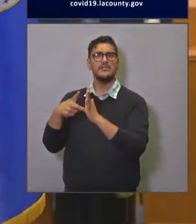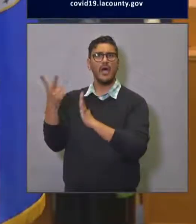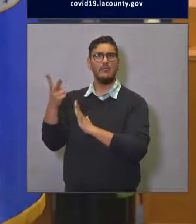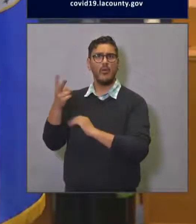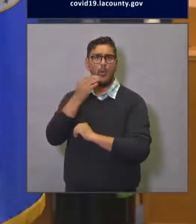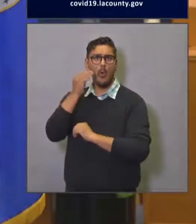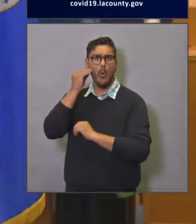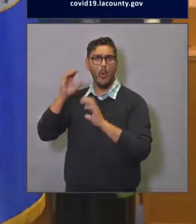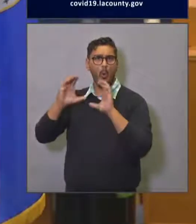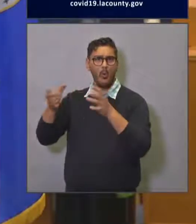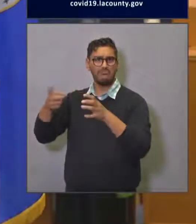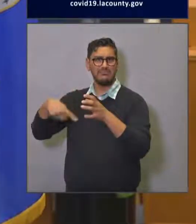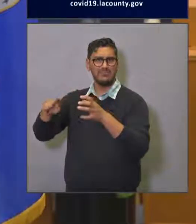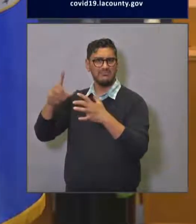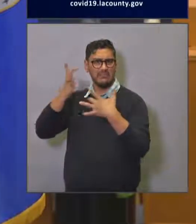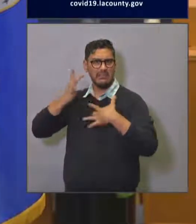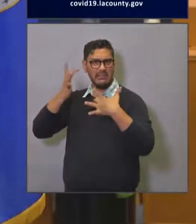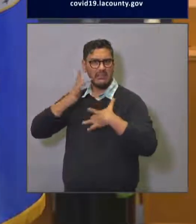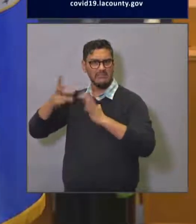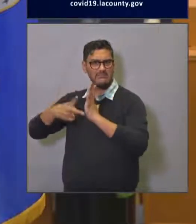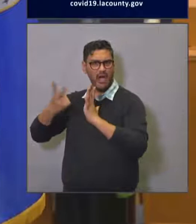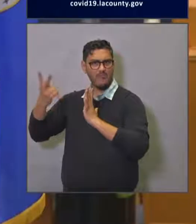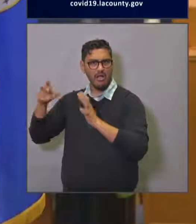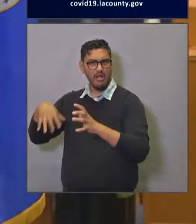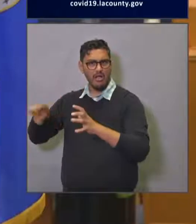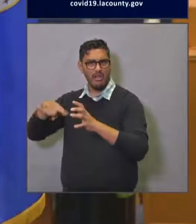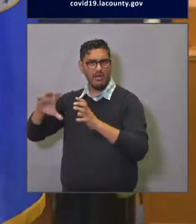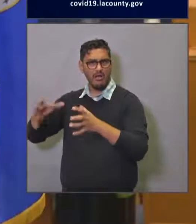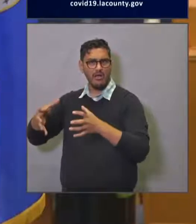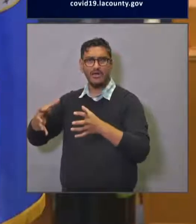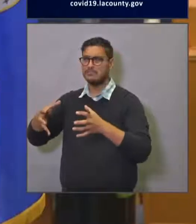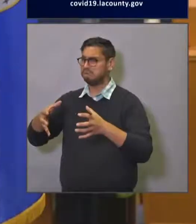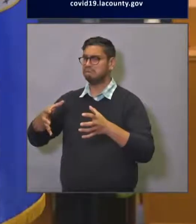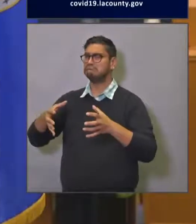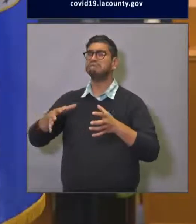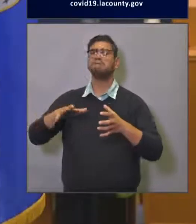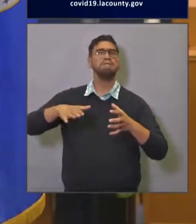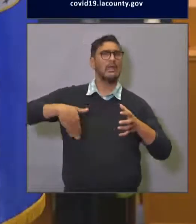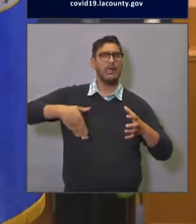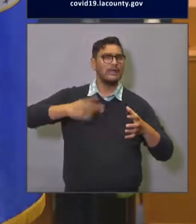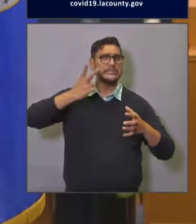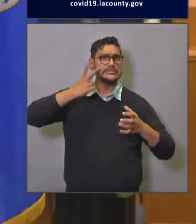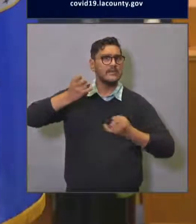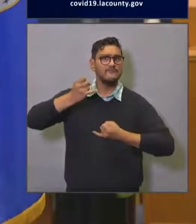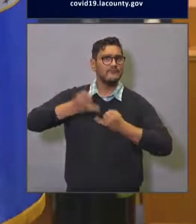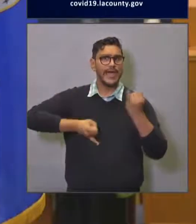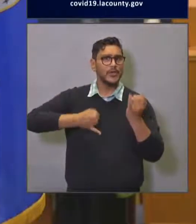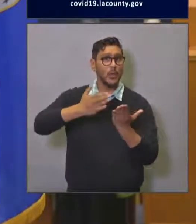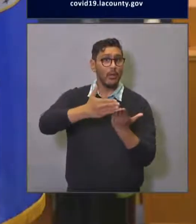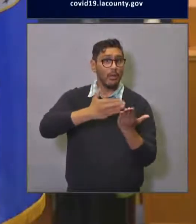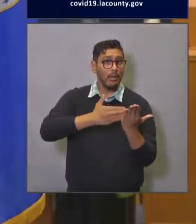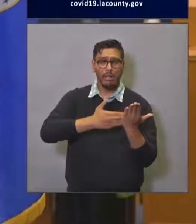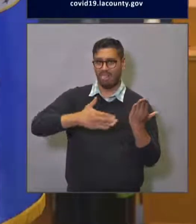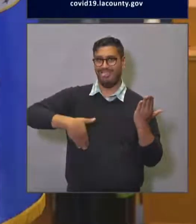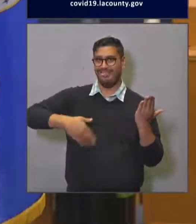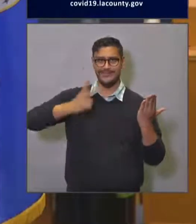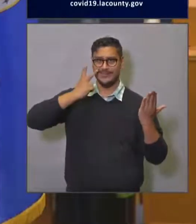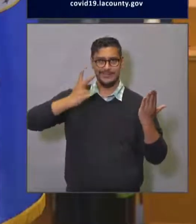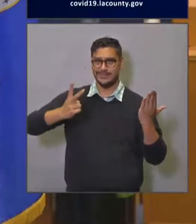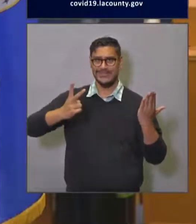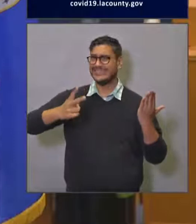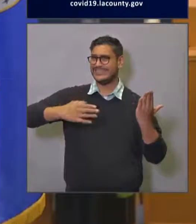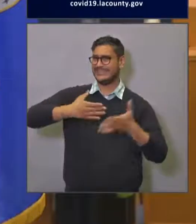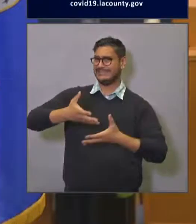people experiencing homelessness, I haven't seen the final report for this week. We usually get that report later on in the